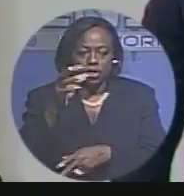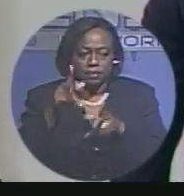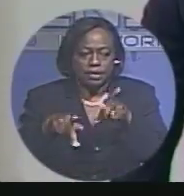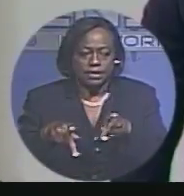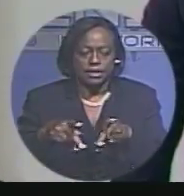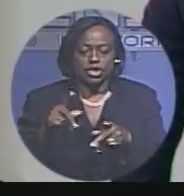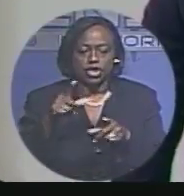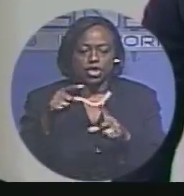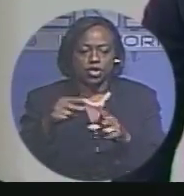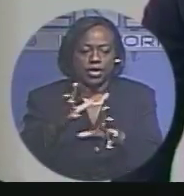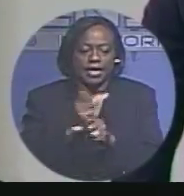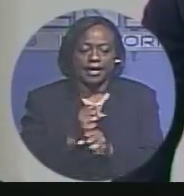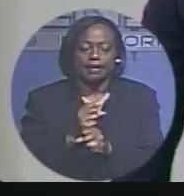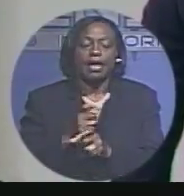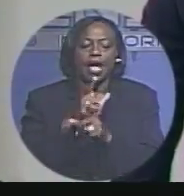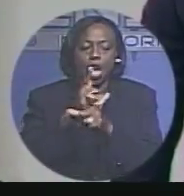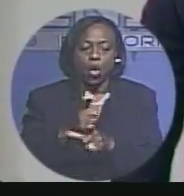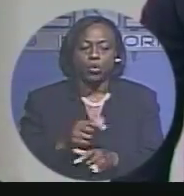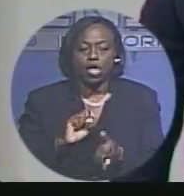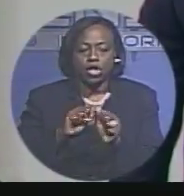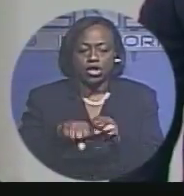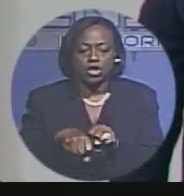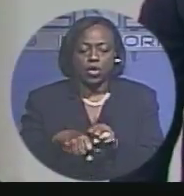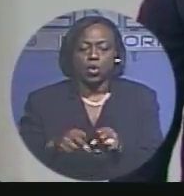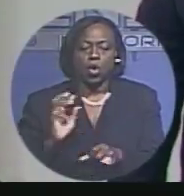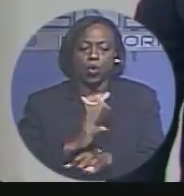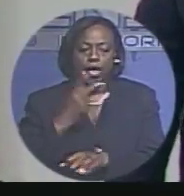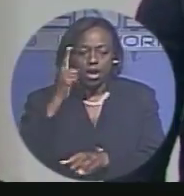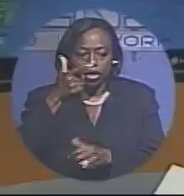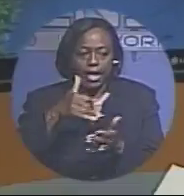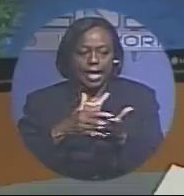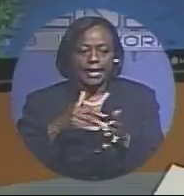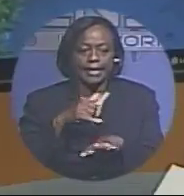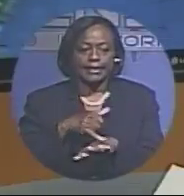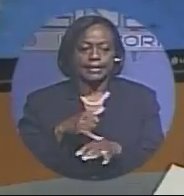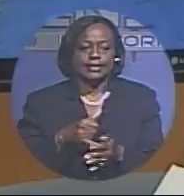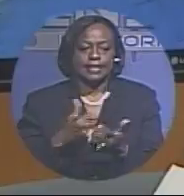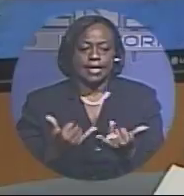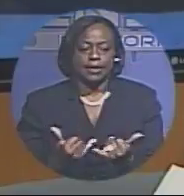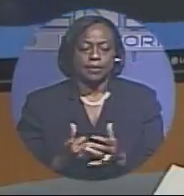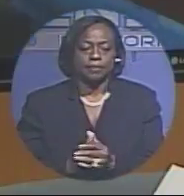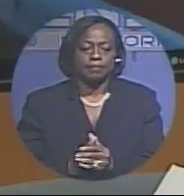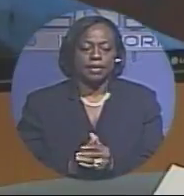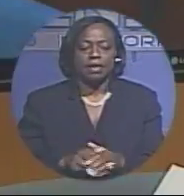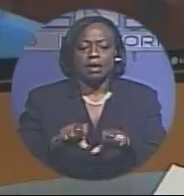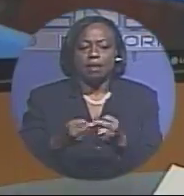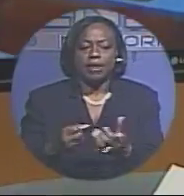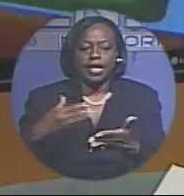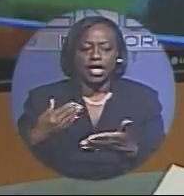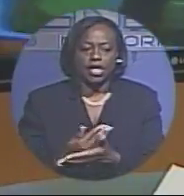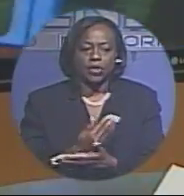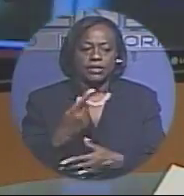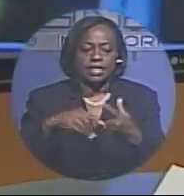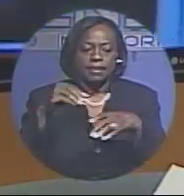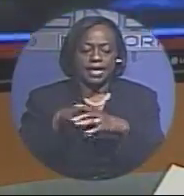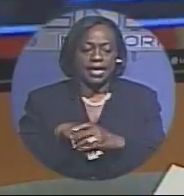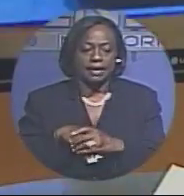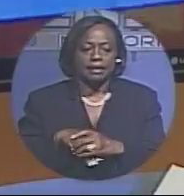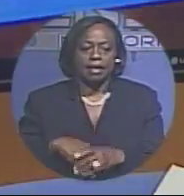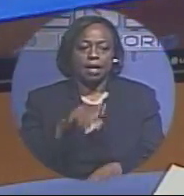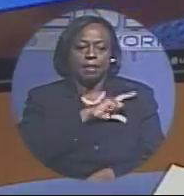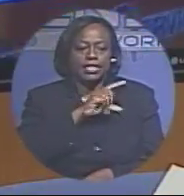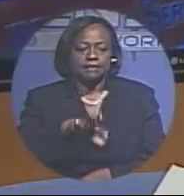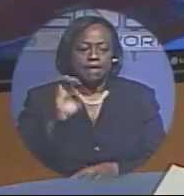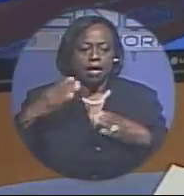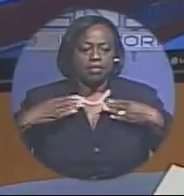recipients. And so we are reviewing as. There's some breaking news coming into the newsroom. Police have